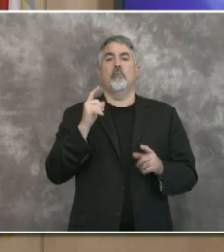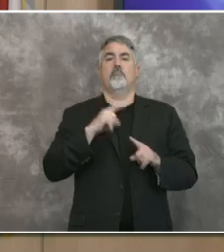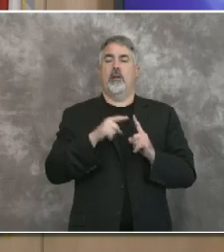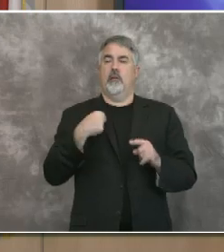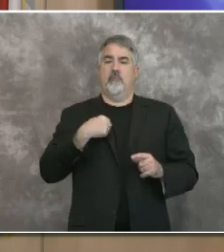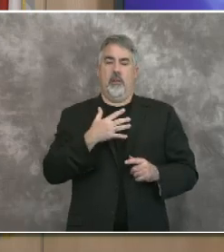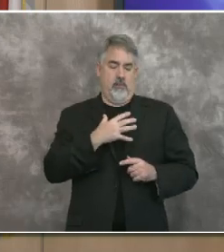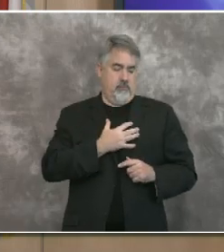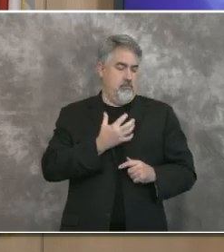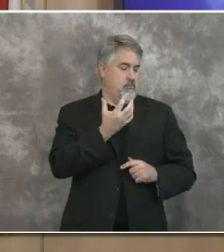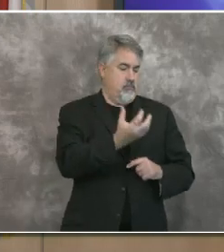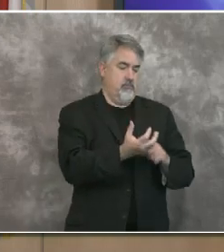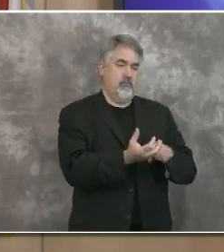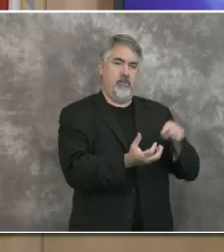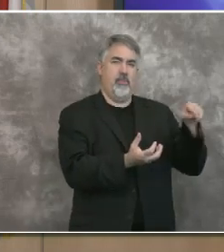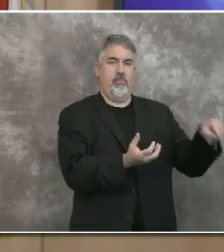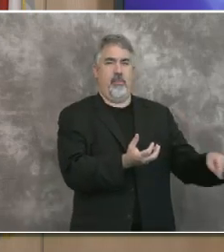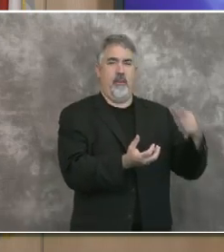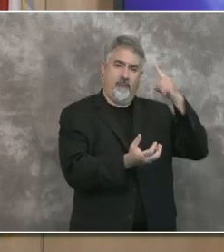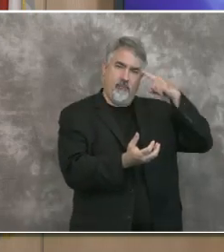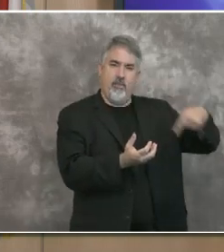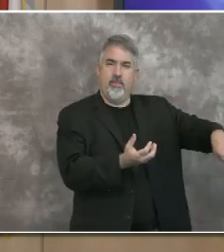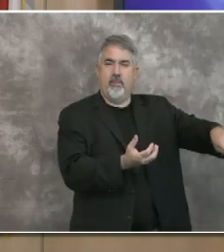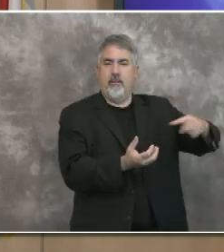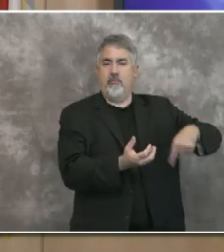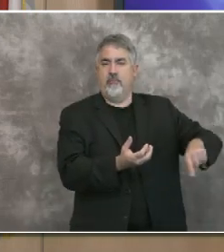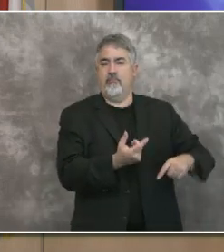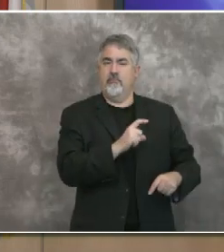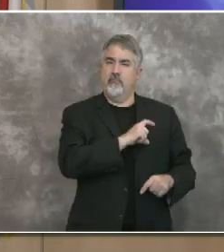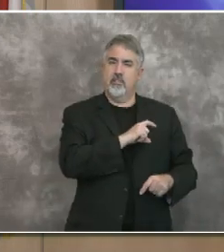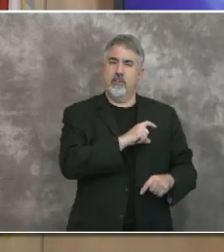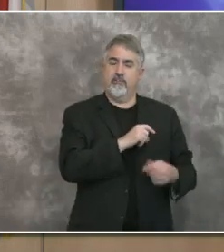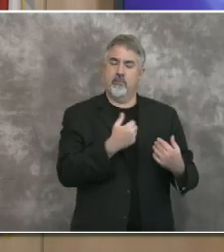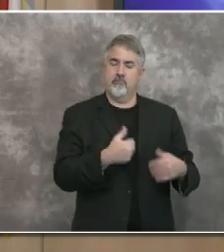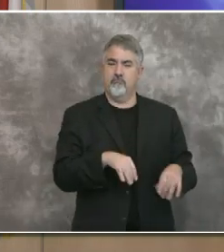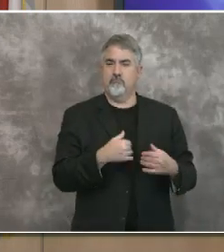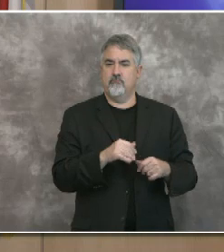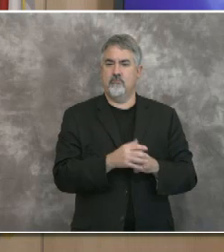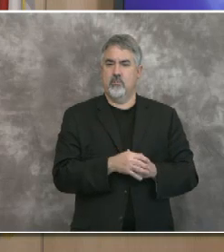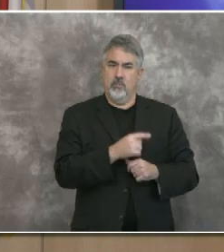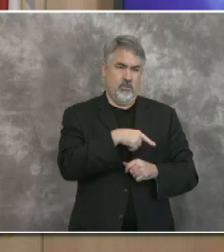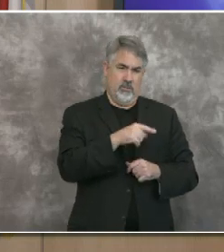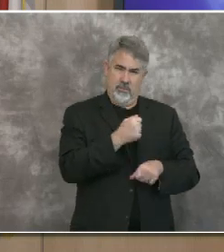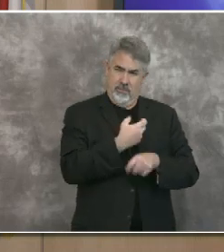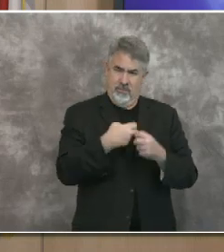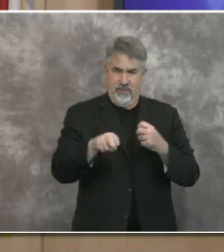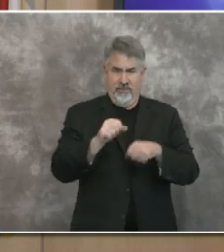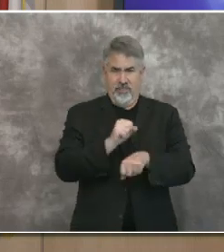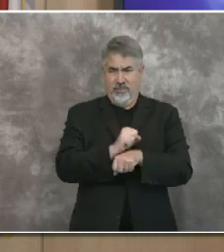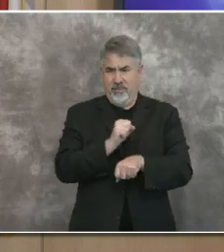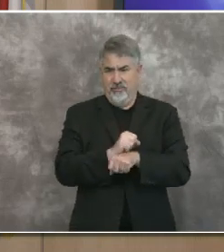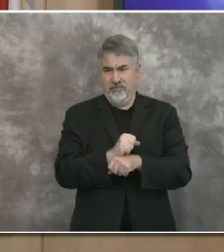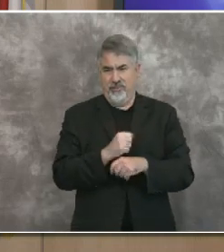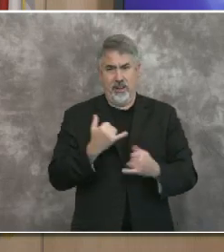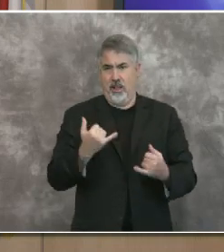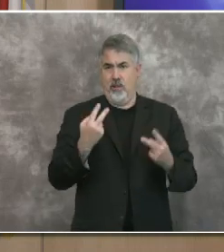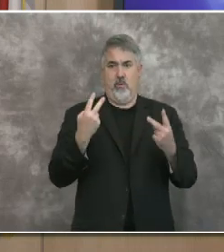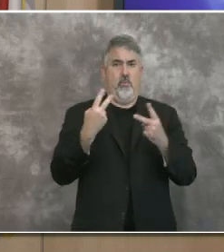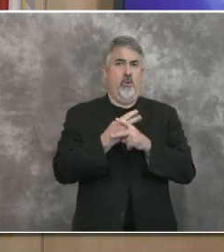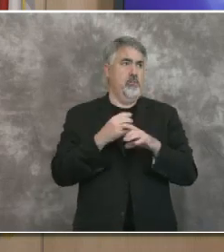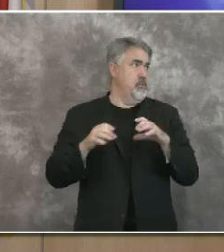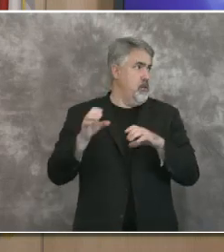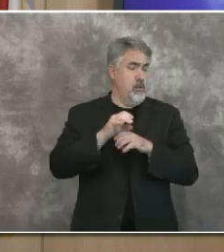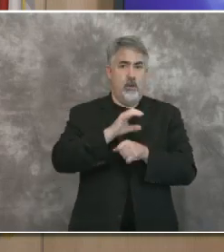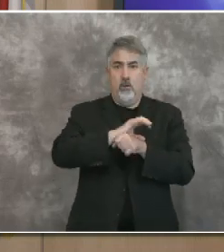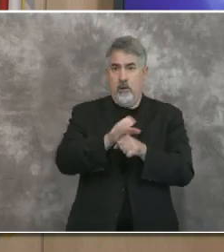members have a very tough job, and that's even made tougher with this whole COVID-19 epidemic. So